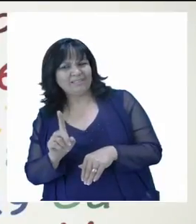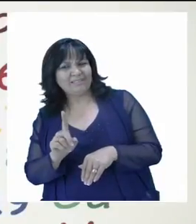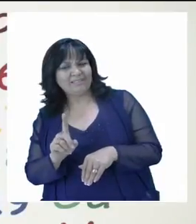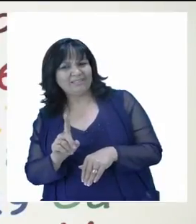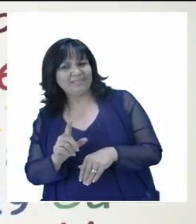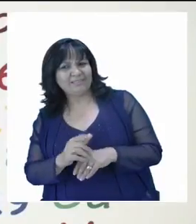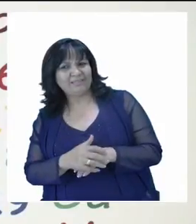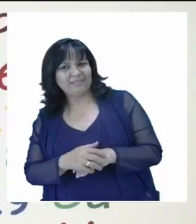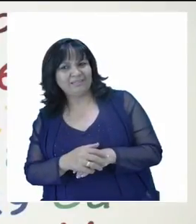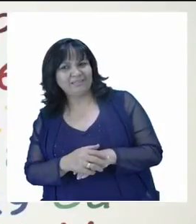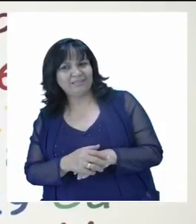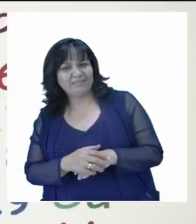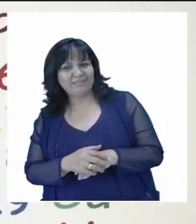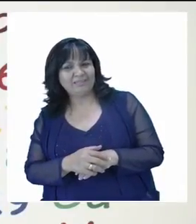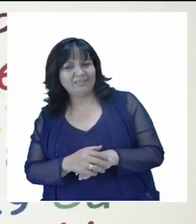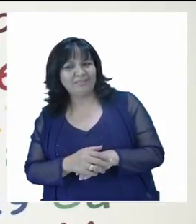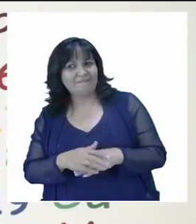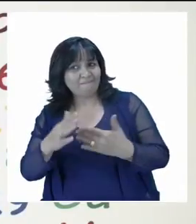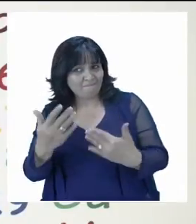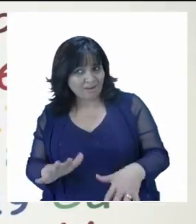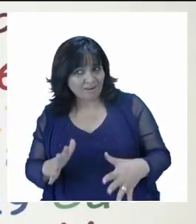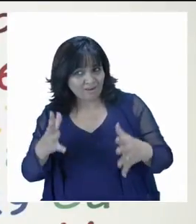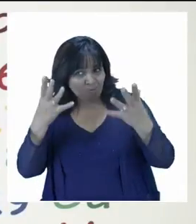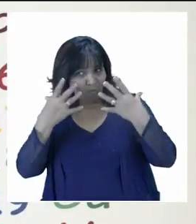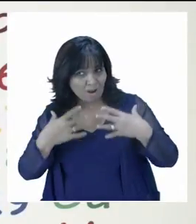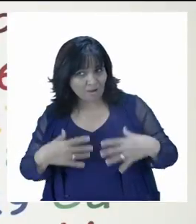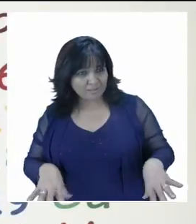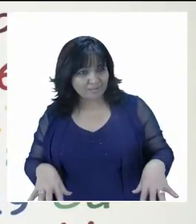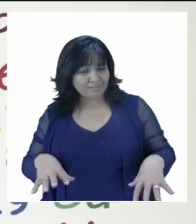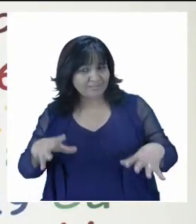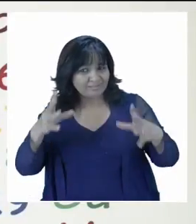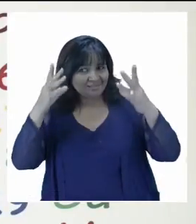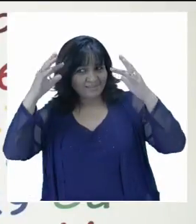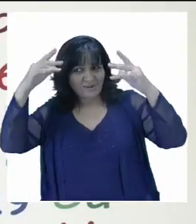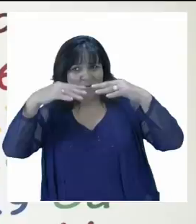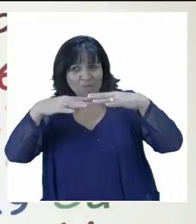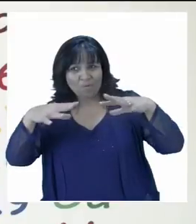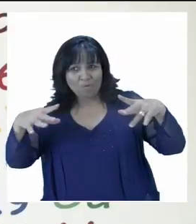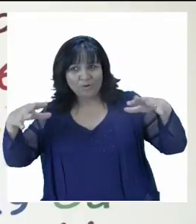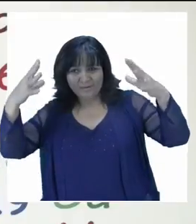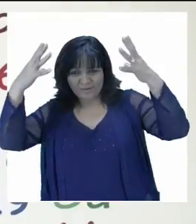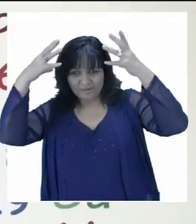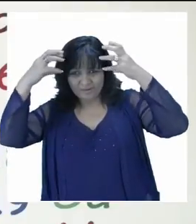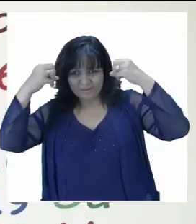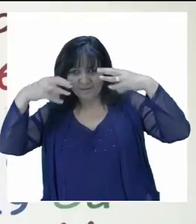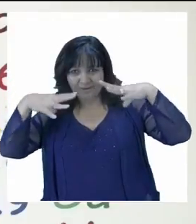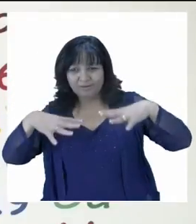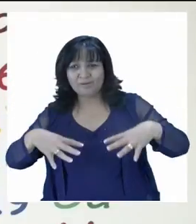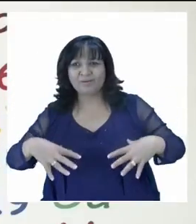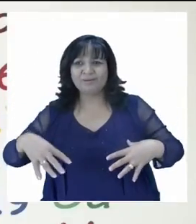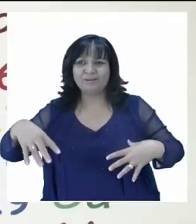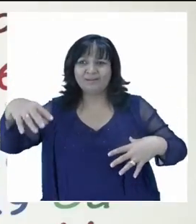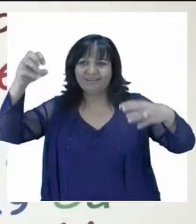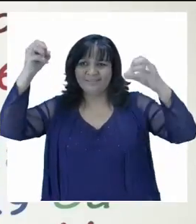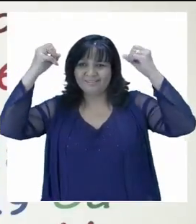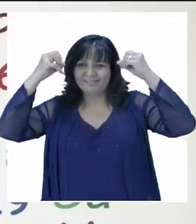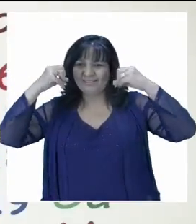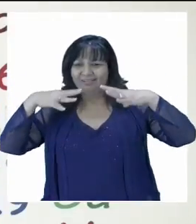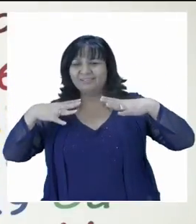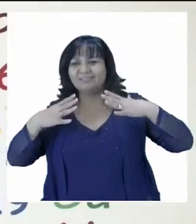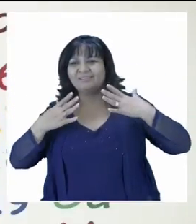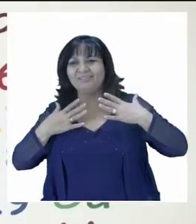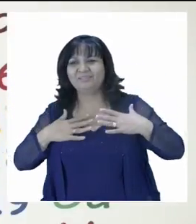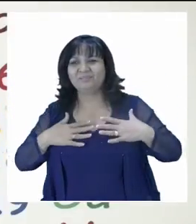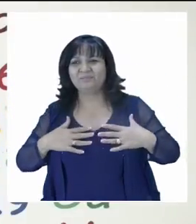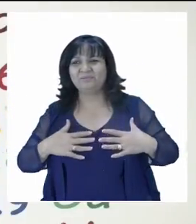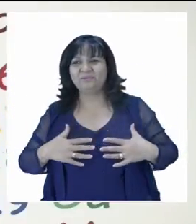to rinse with the water. So get into the shower and make sure all the water